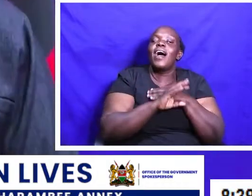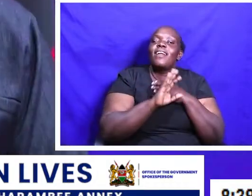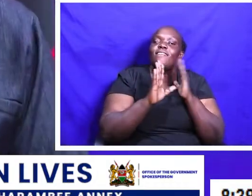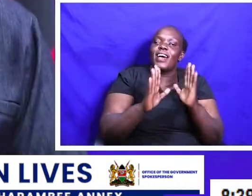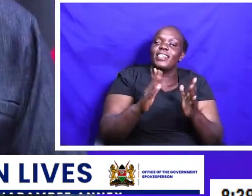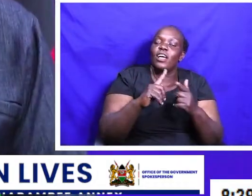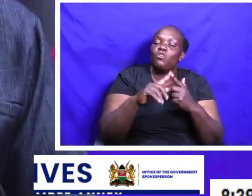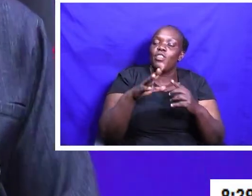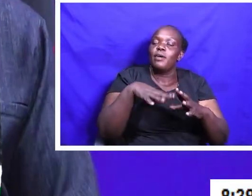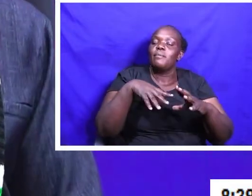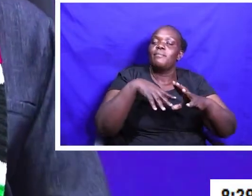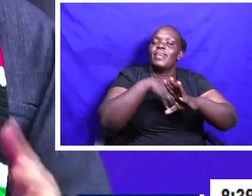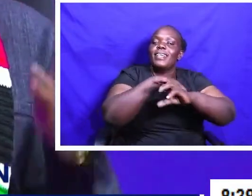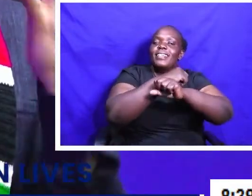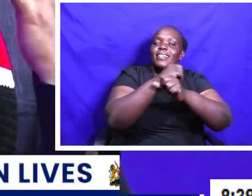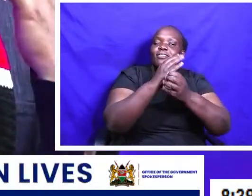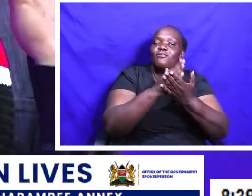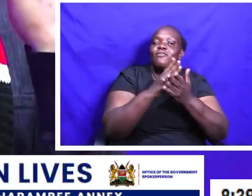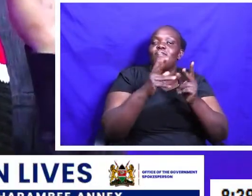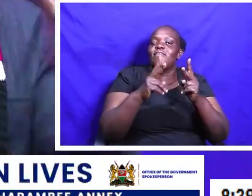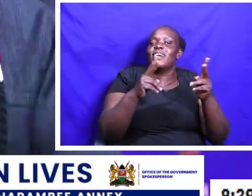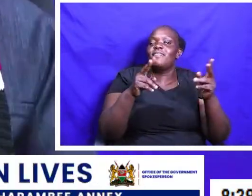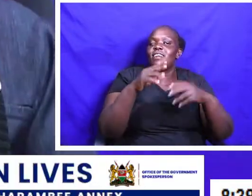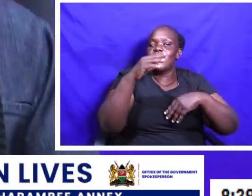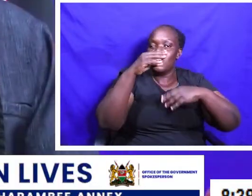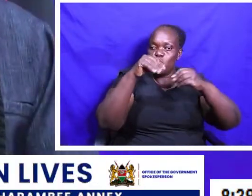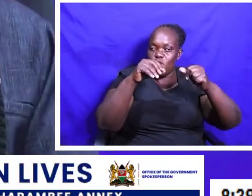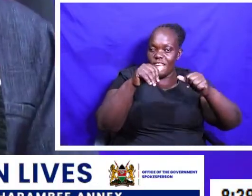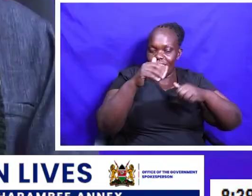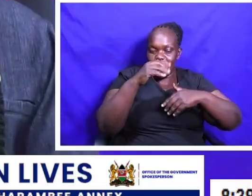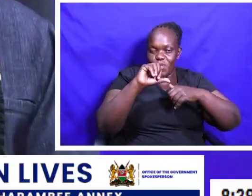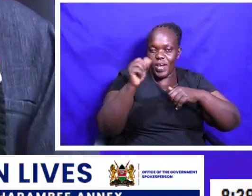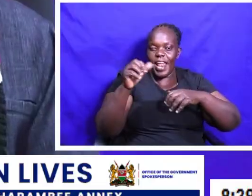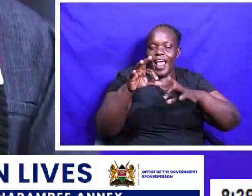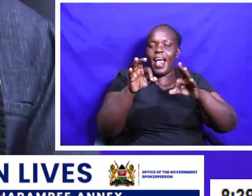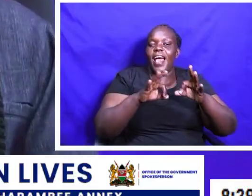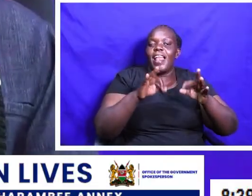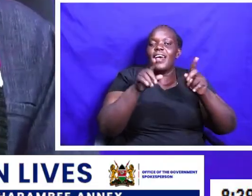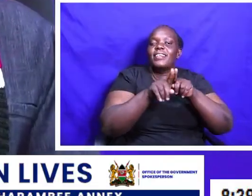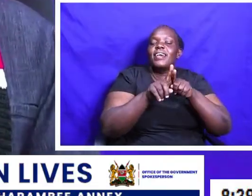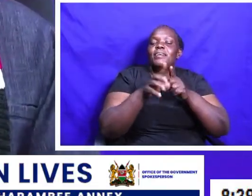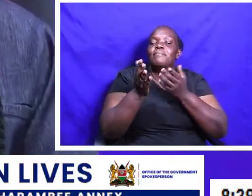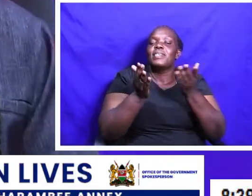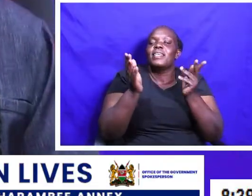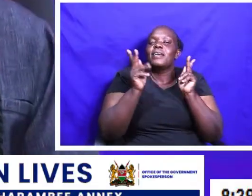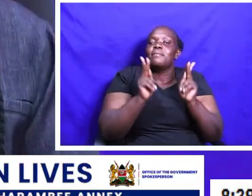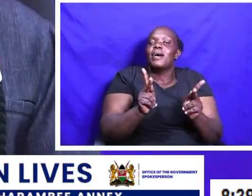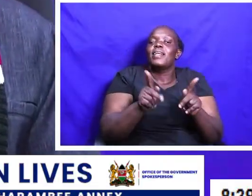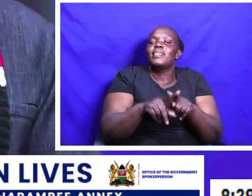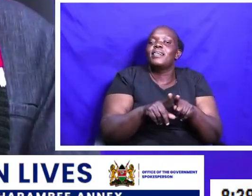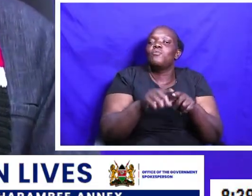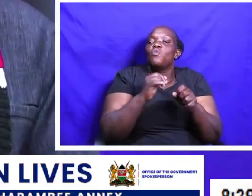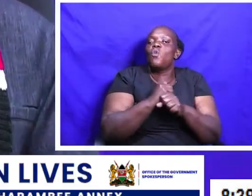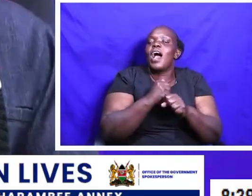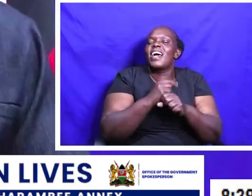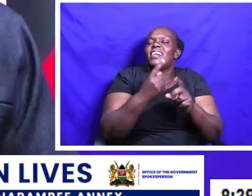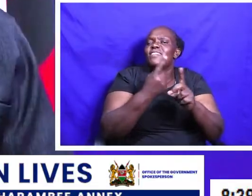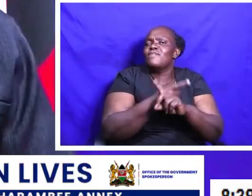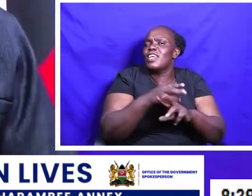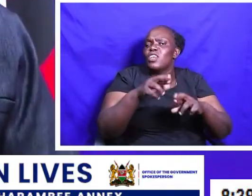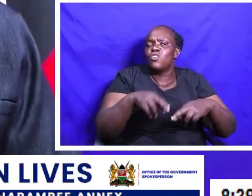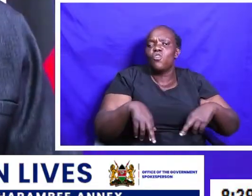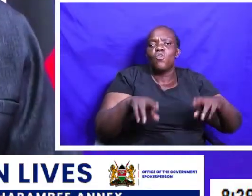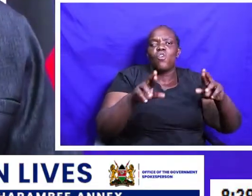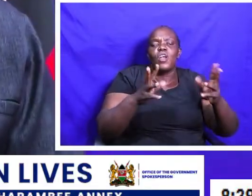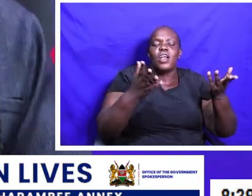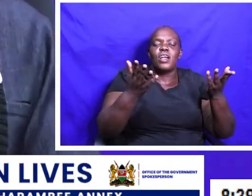advisor, special advisor to the president, and you can see he's very qualified. He's an accountant, he's a businessman. He's worked as a waziri in the